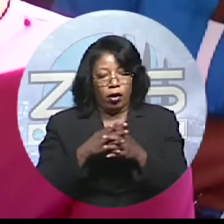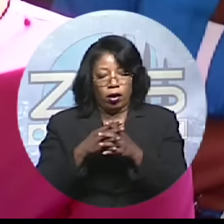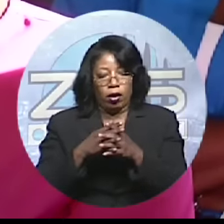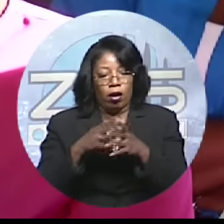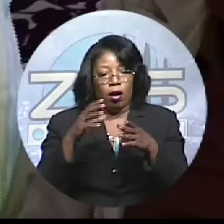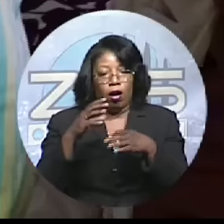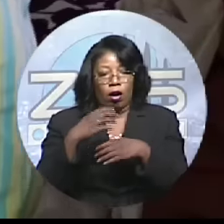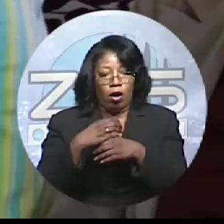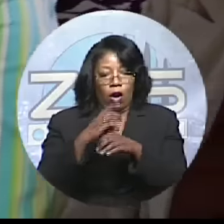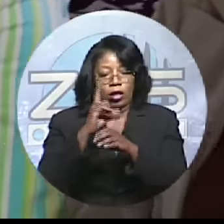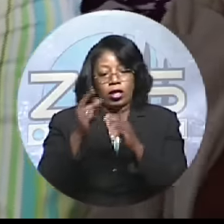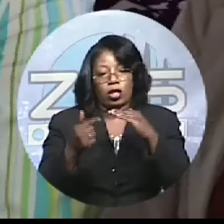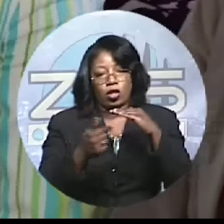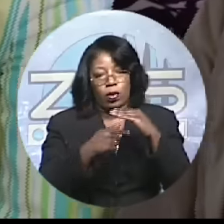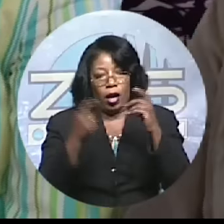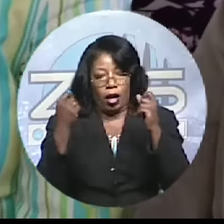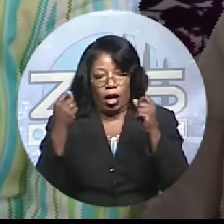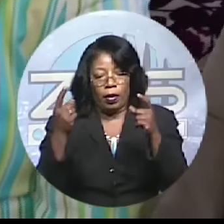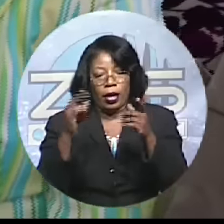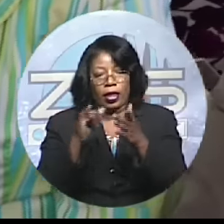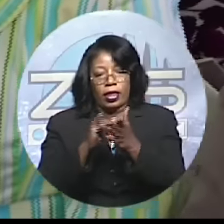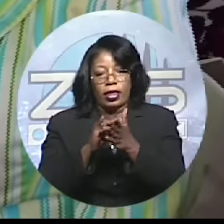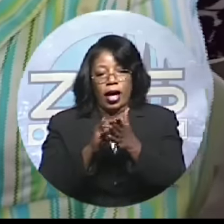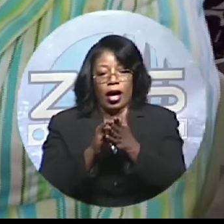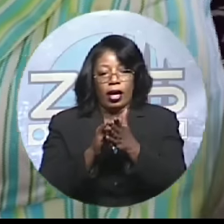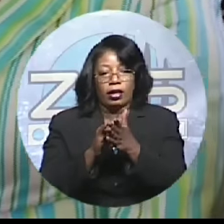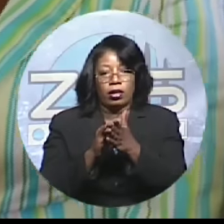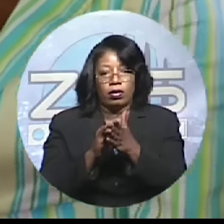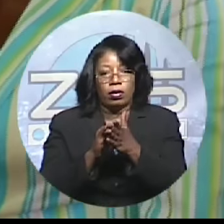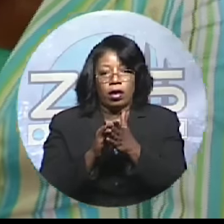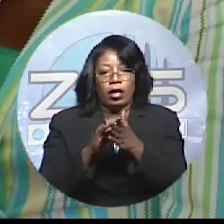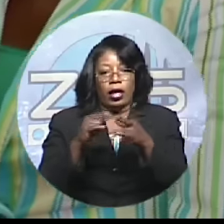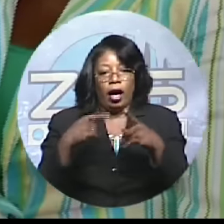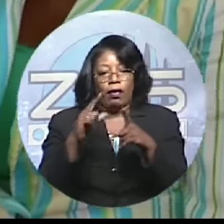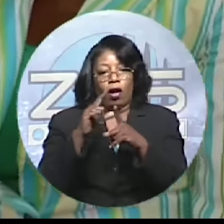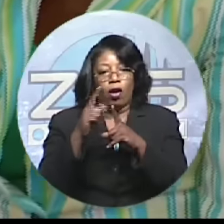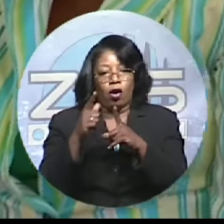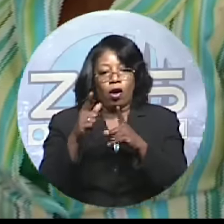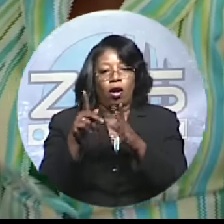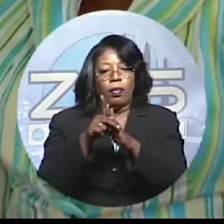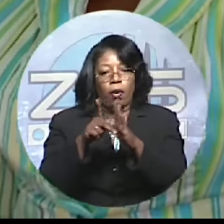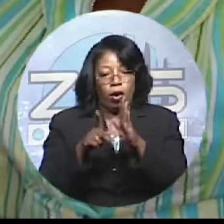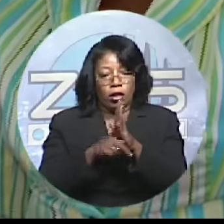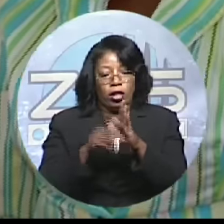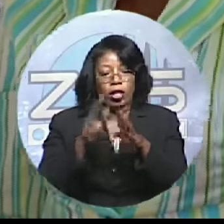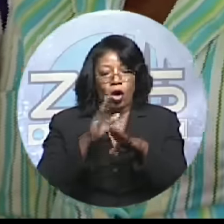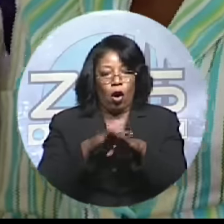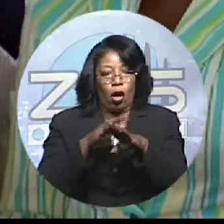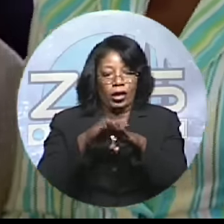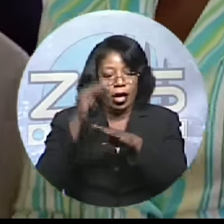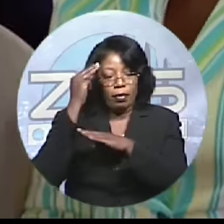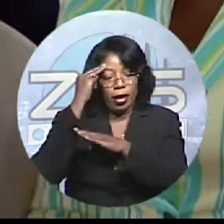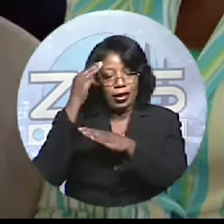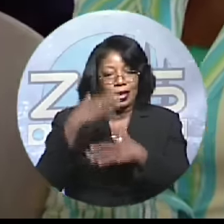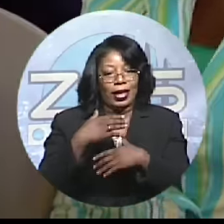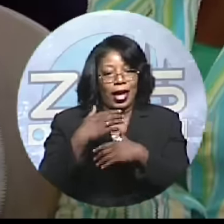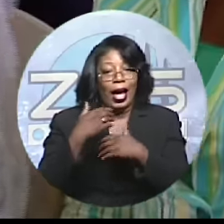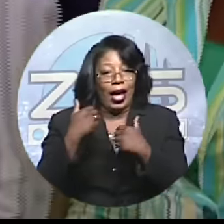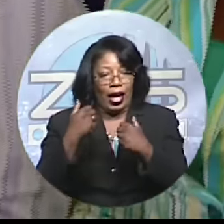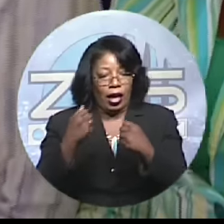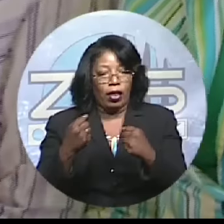country's suicide rate alarming and suggests a local policy on mental health. She highlighted a recent study carried out by